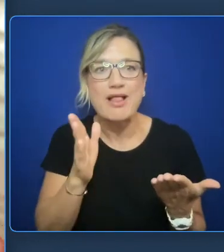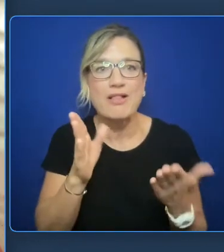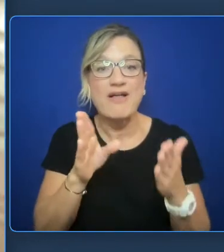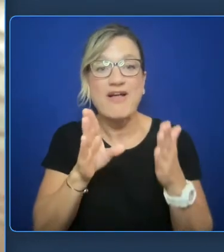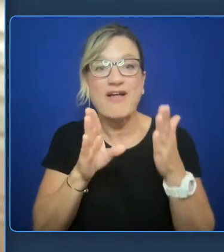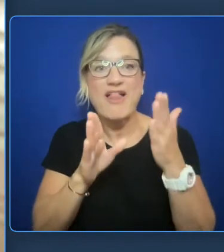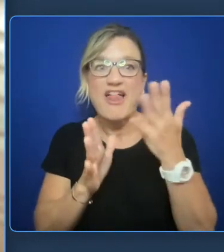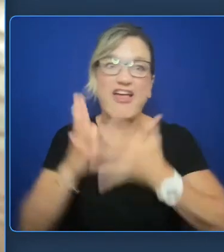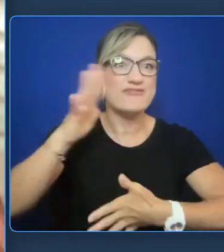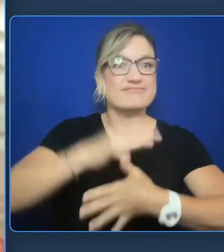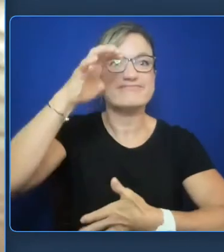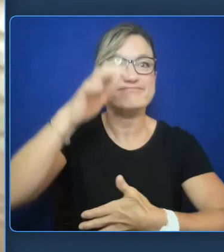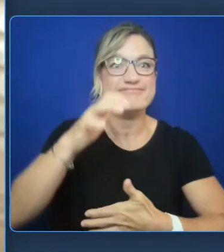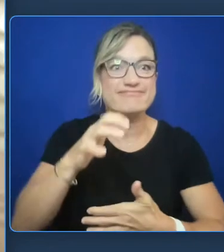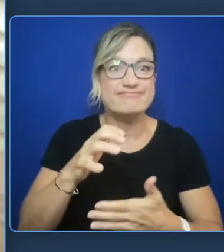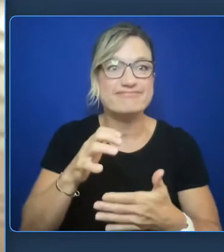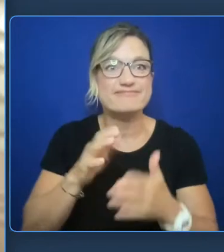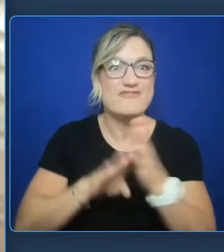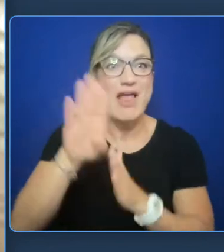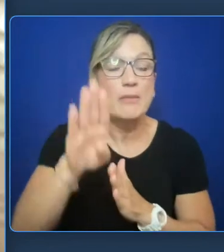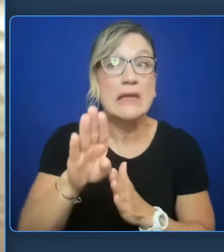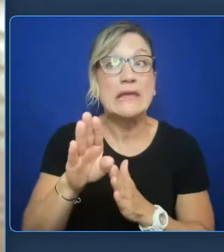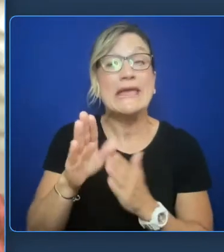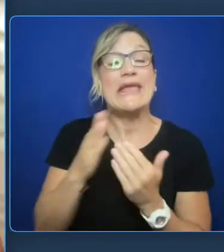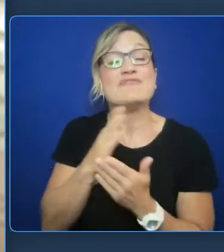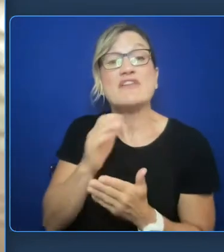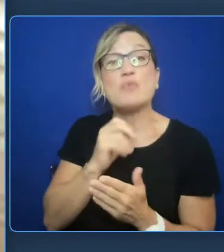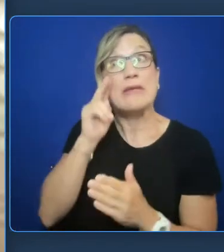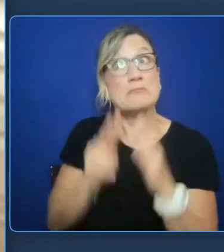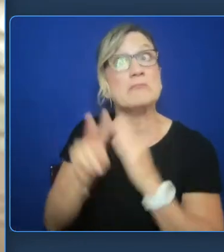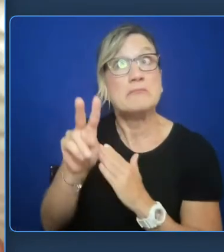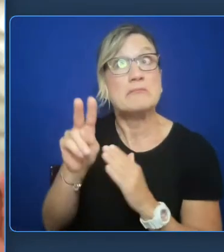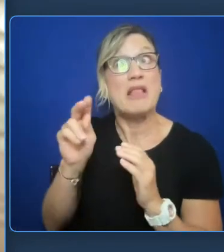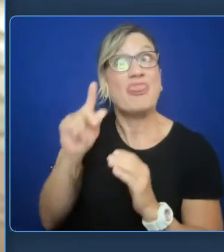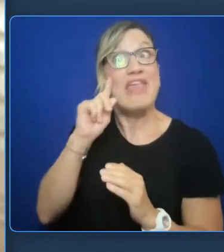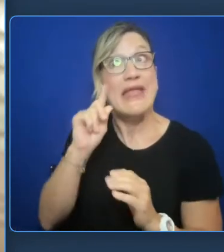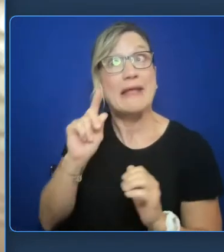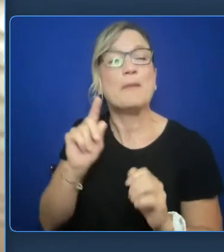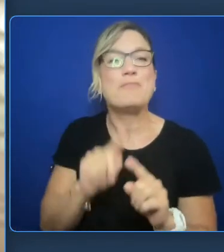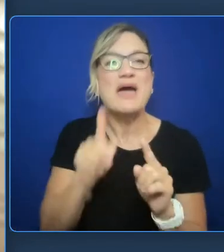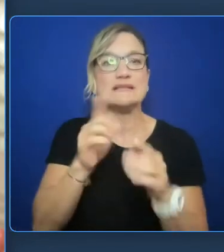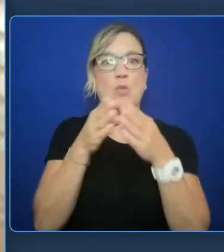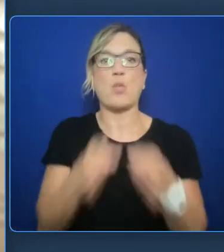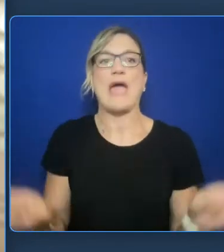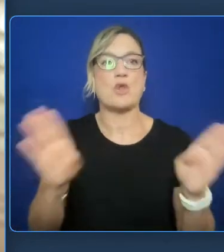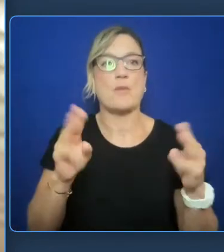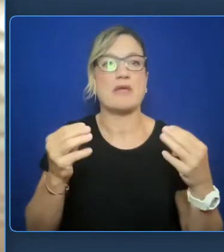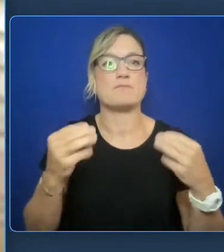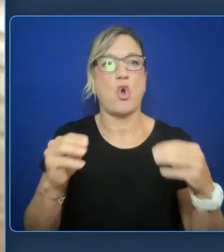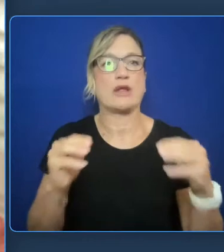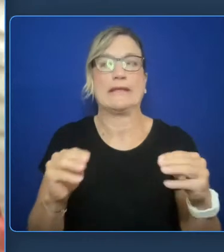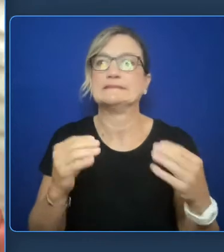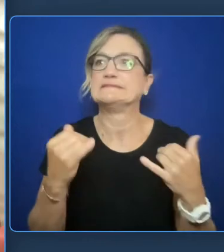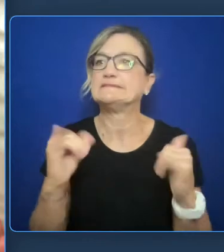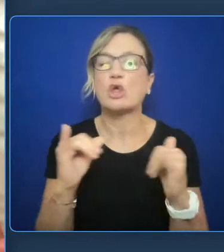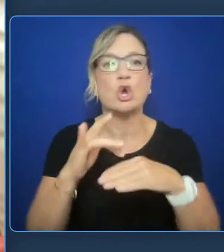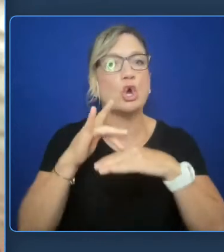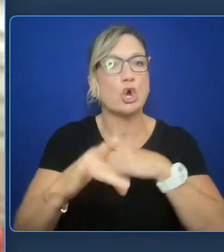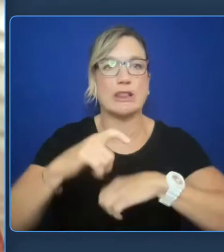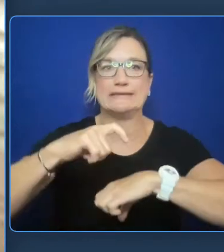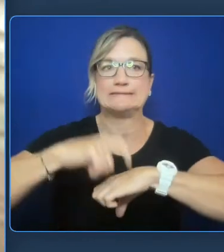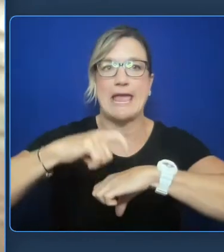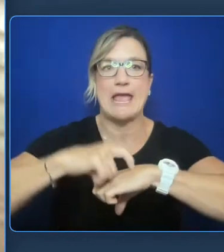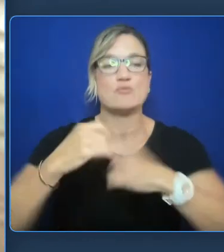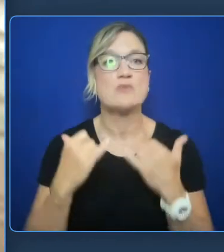out ahead. Even if we think we do, it's still a pretty wide open market. We're still in a very early time